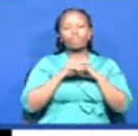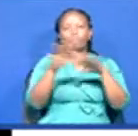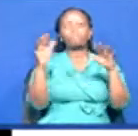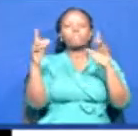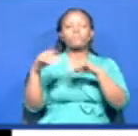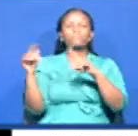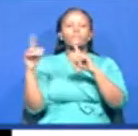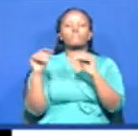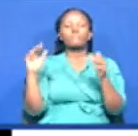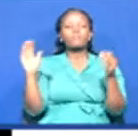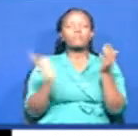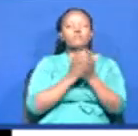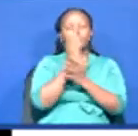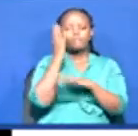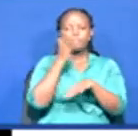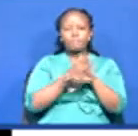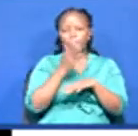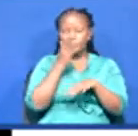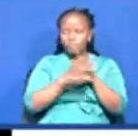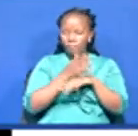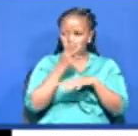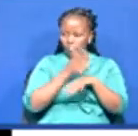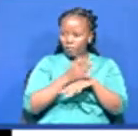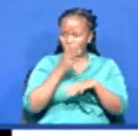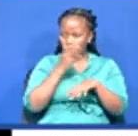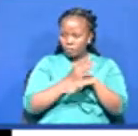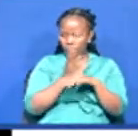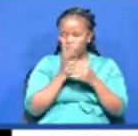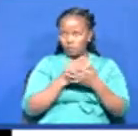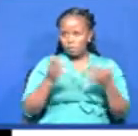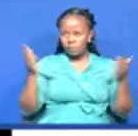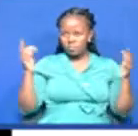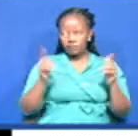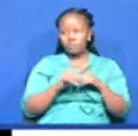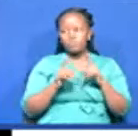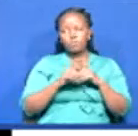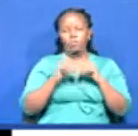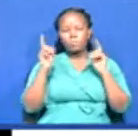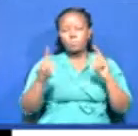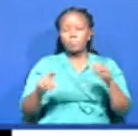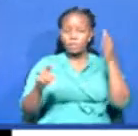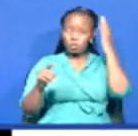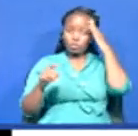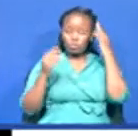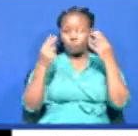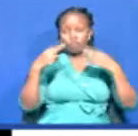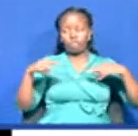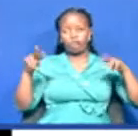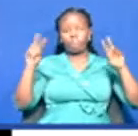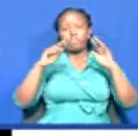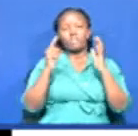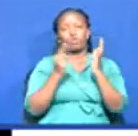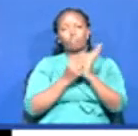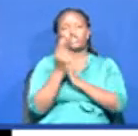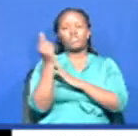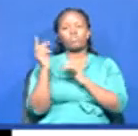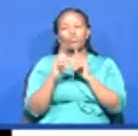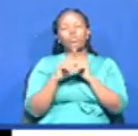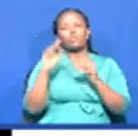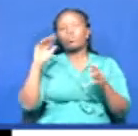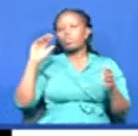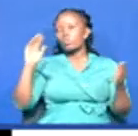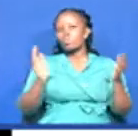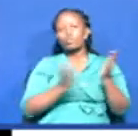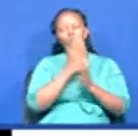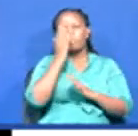of we need to appreciate the value of genuine and do away with